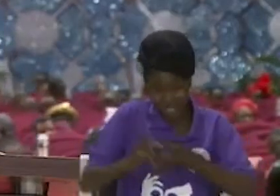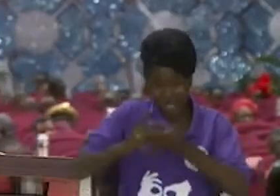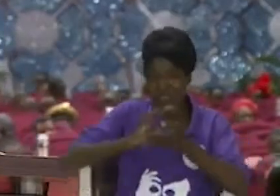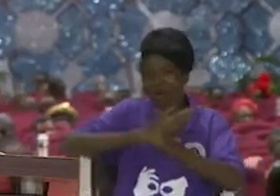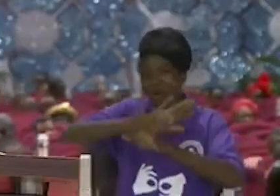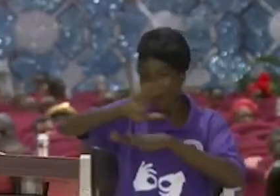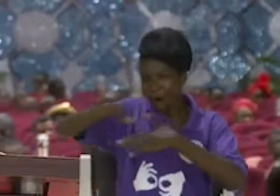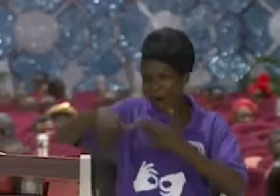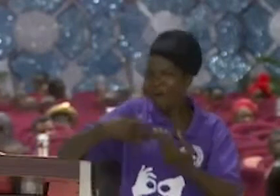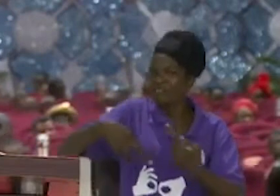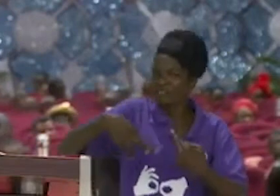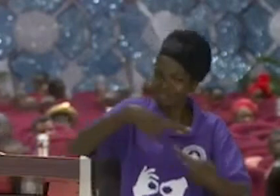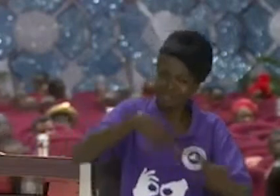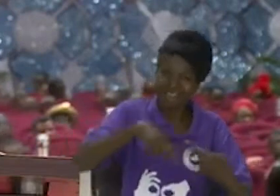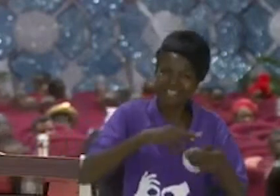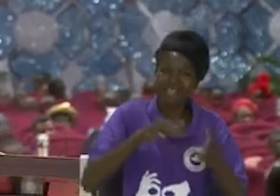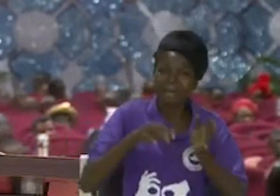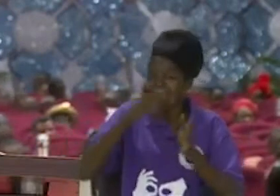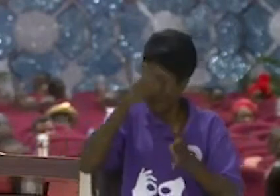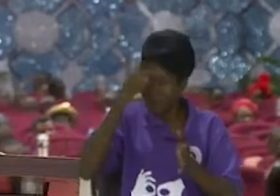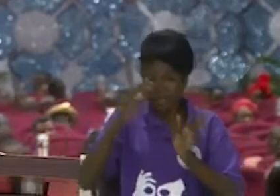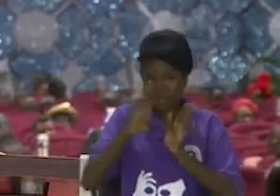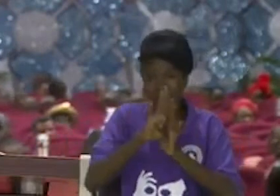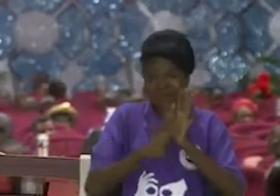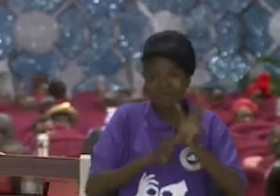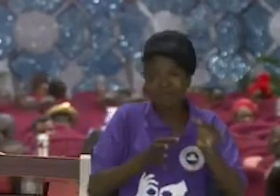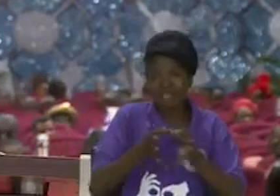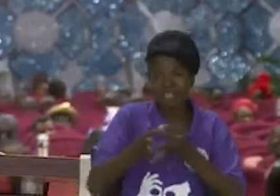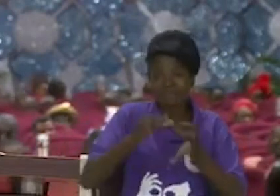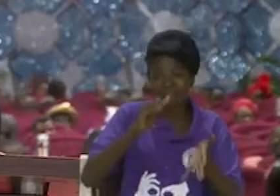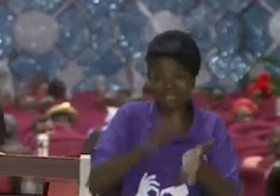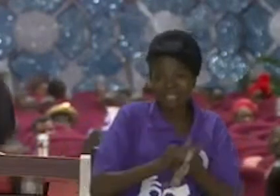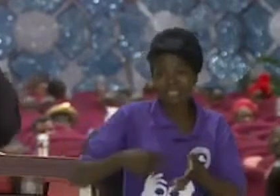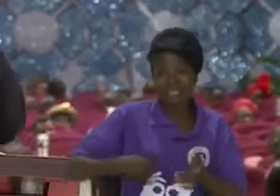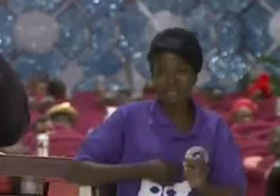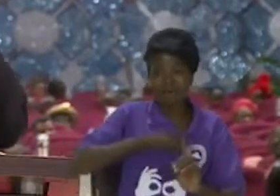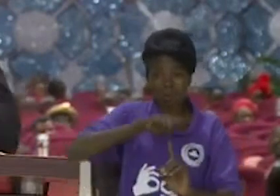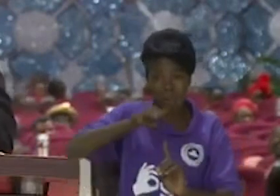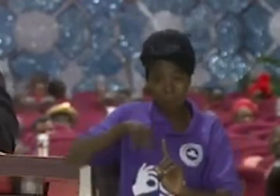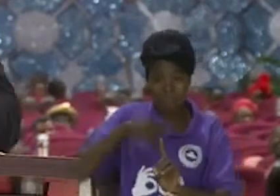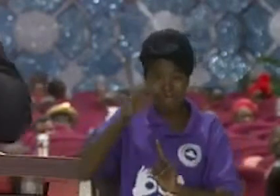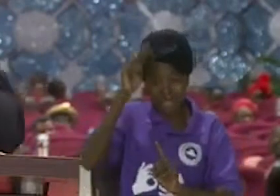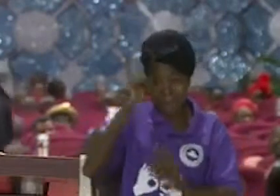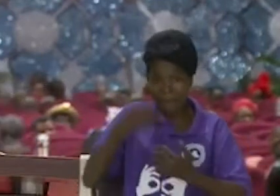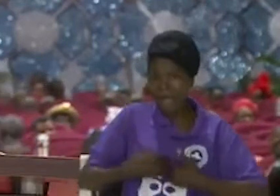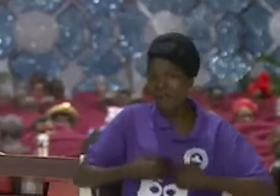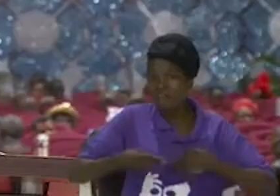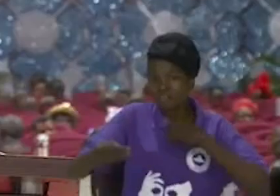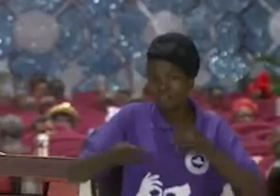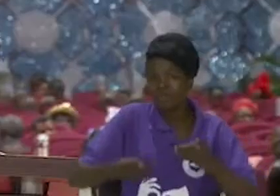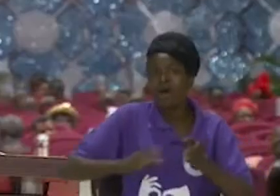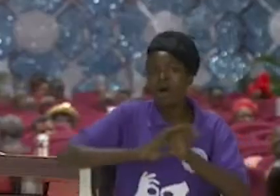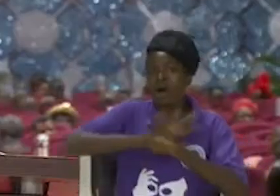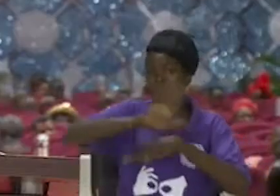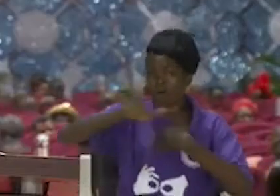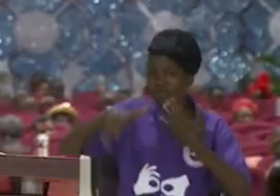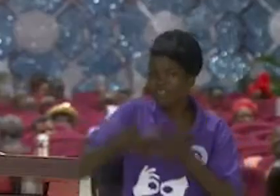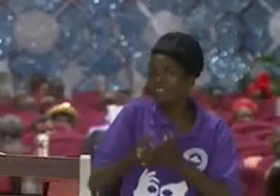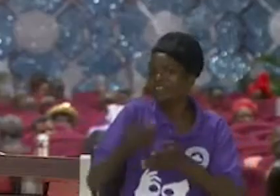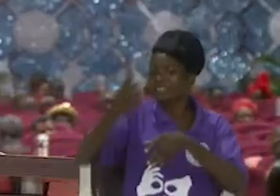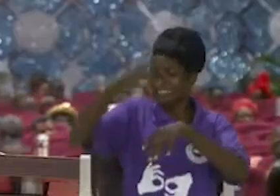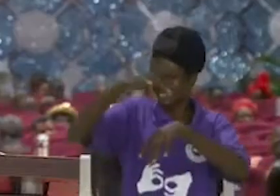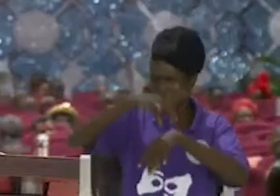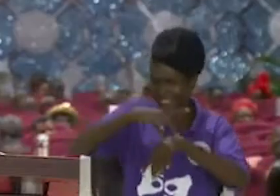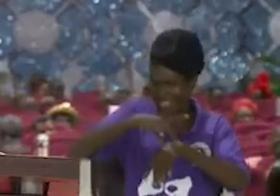is involved. Because the scripture says in that Genesis chapter 1 verse 26, it says, let him have dominion over all the earth.